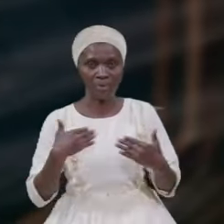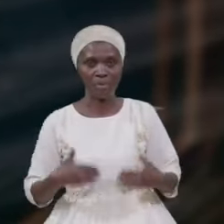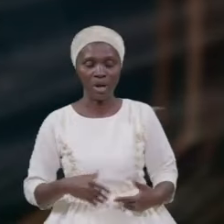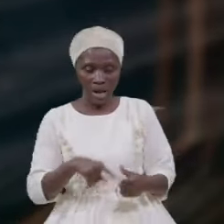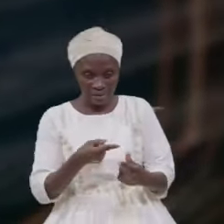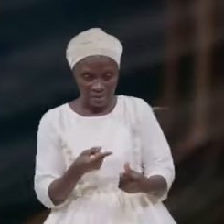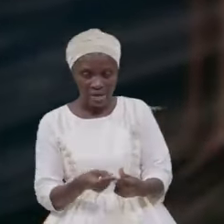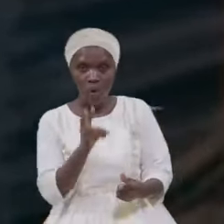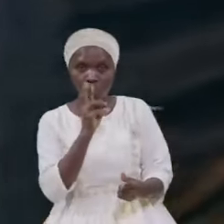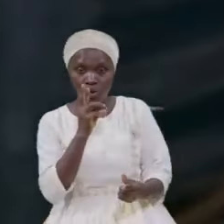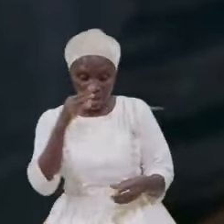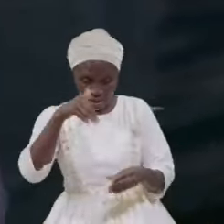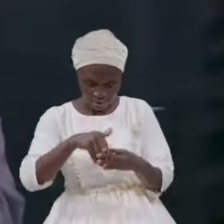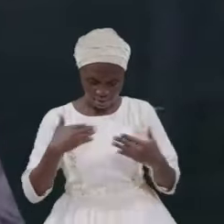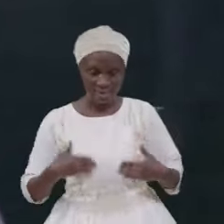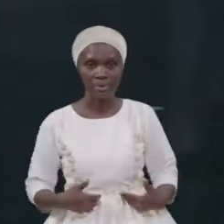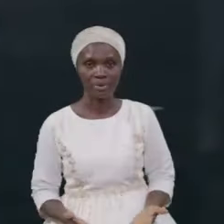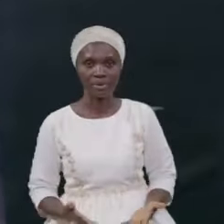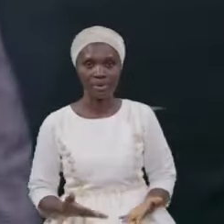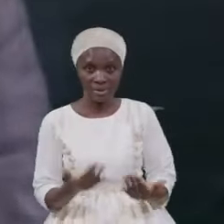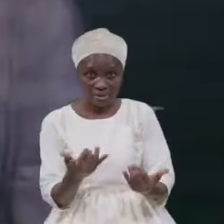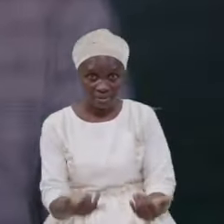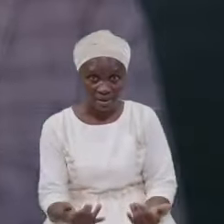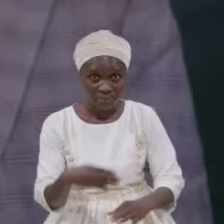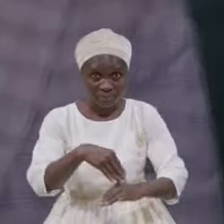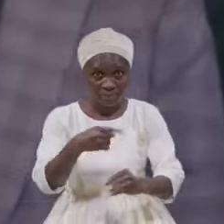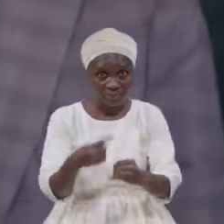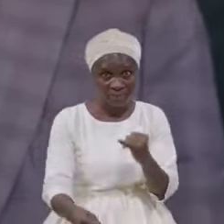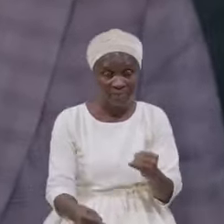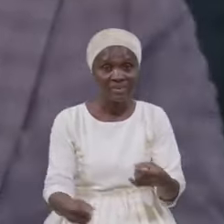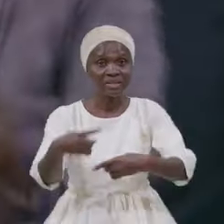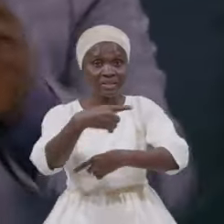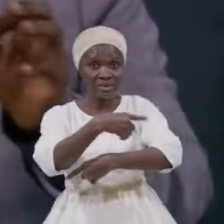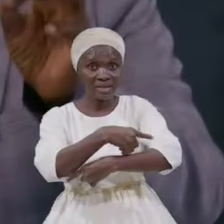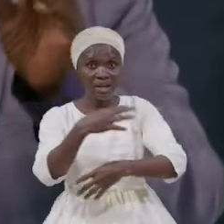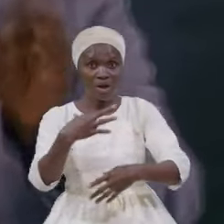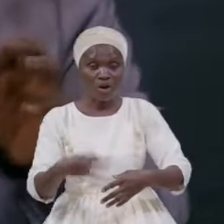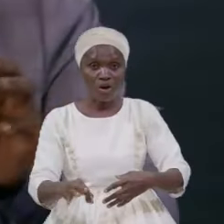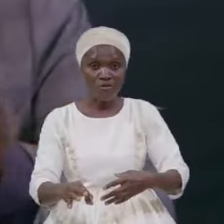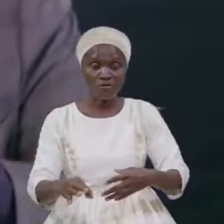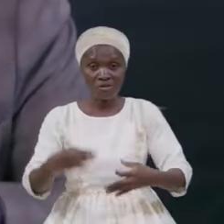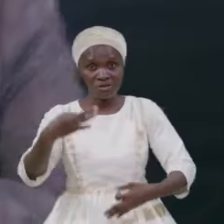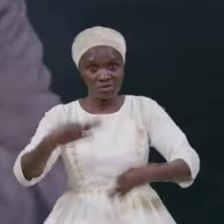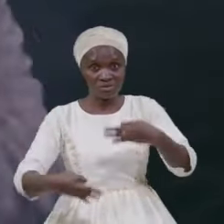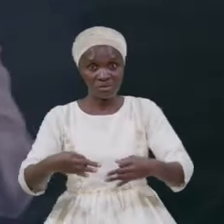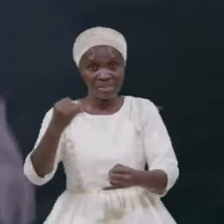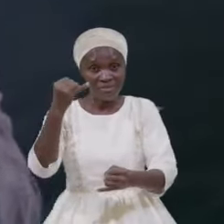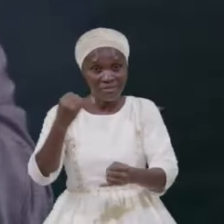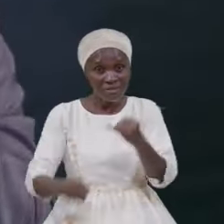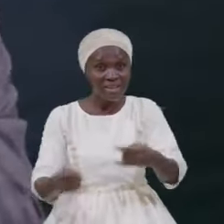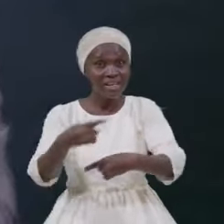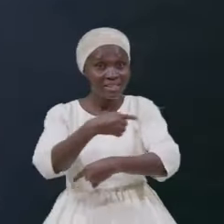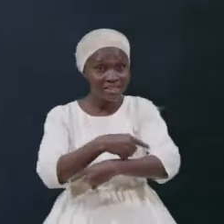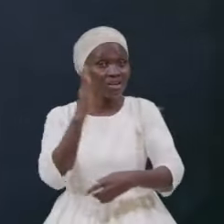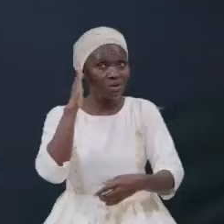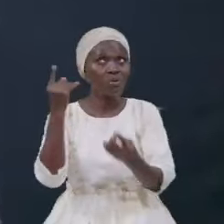eventually the day of reckoning, the final day will come. Then shall the